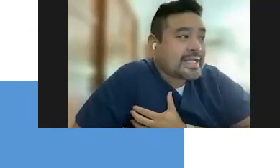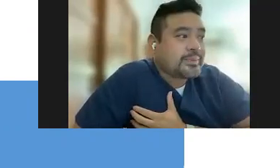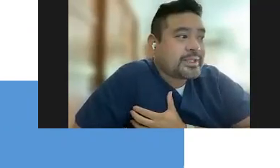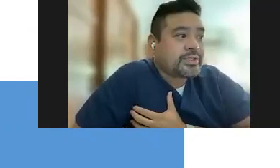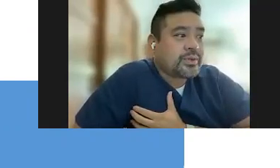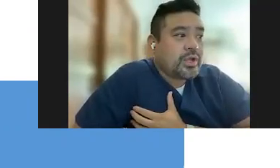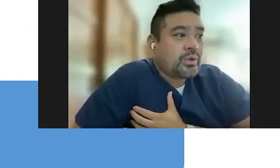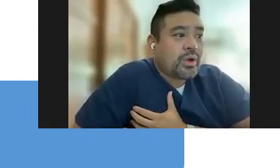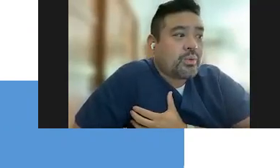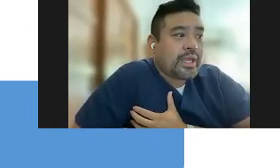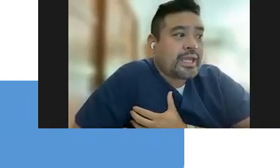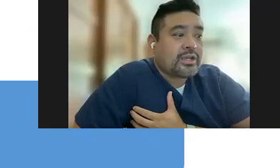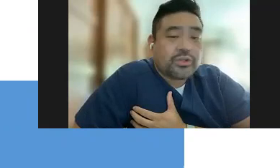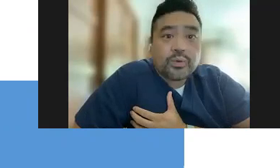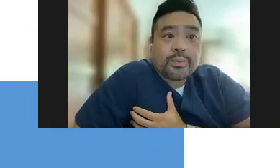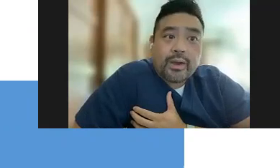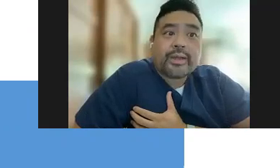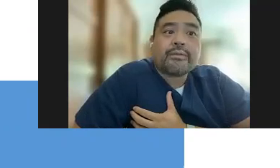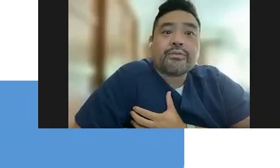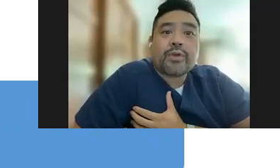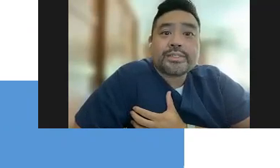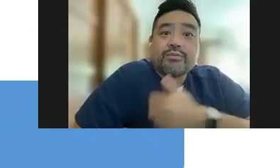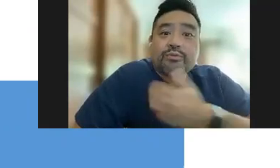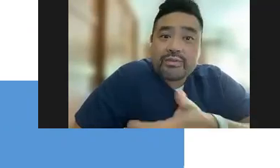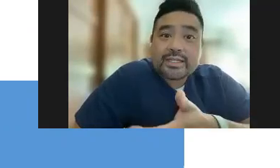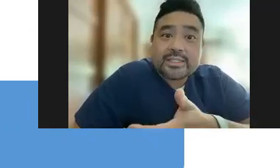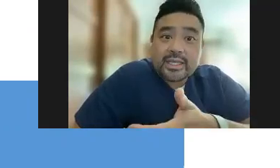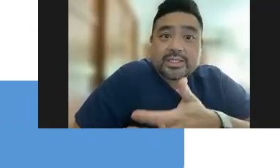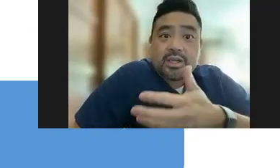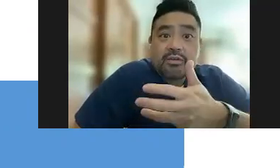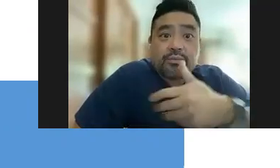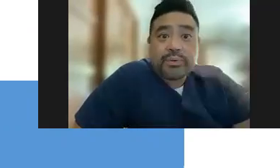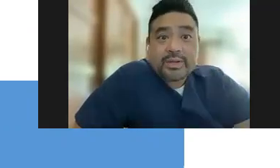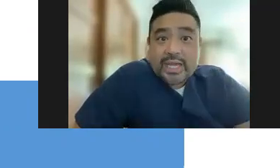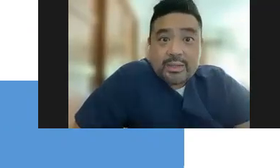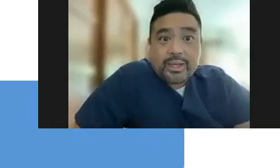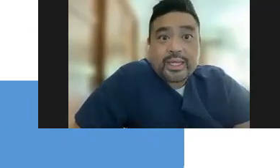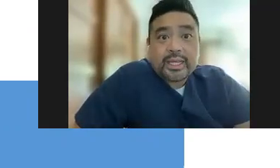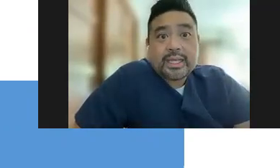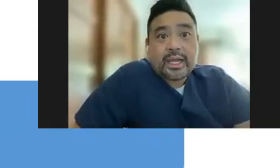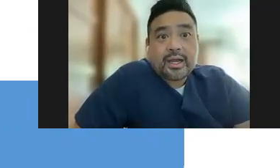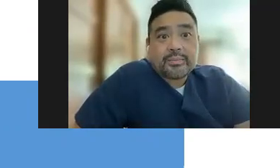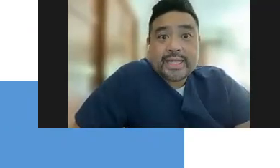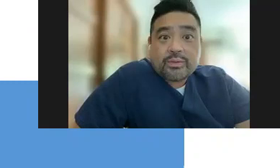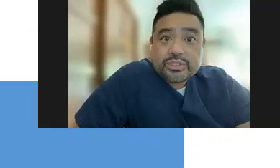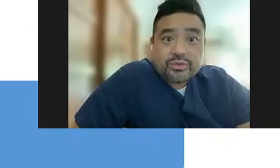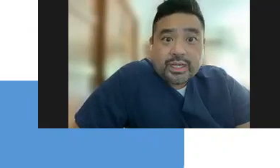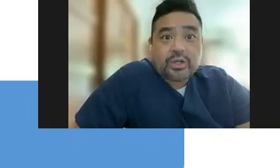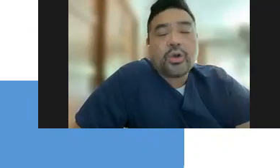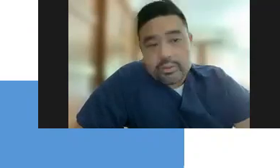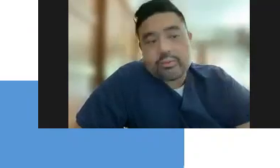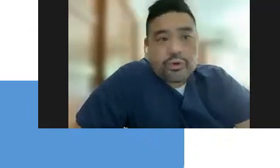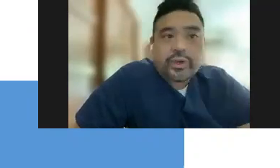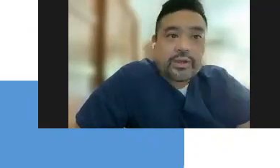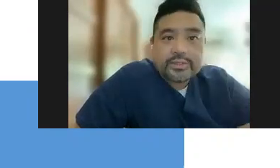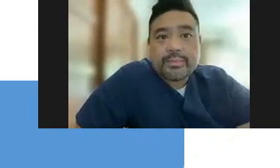really testament to what we can do in America for us to have free vaccines for pretty much anybody down the street. You